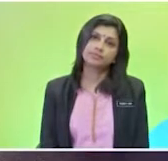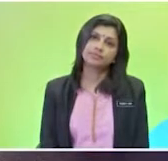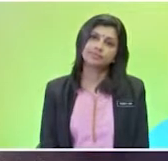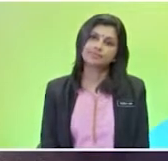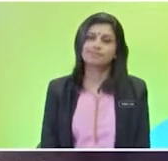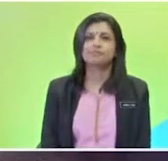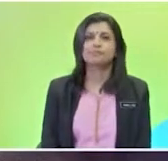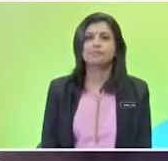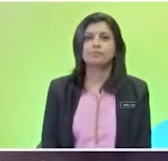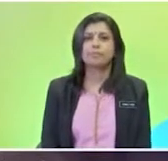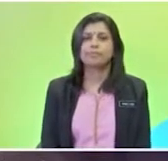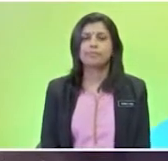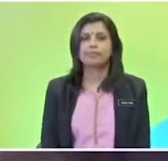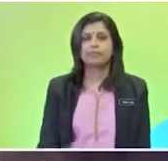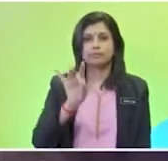So,